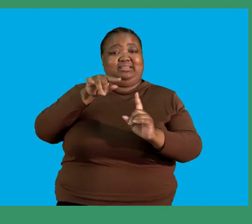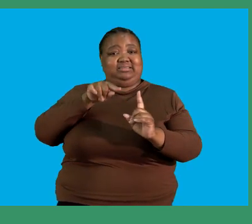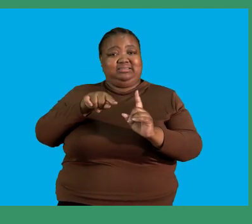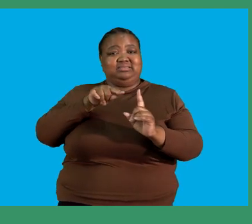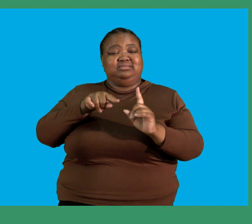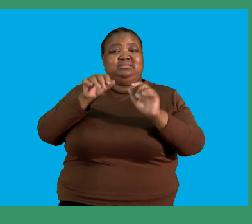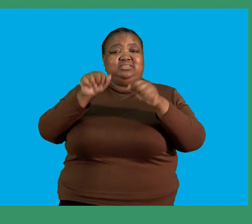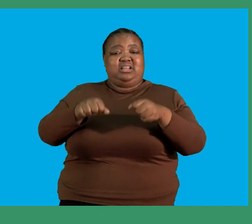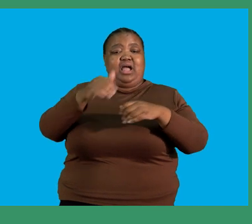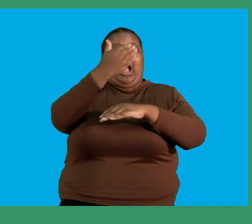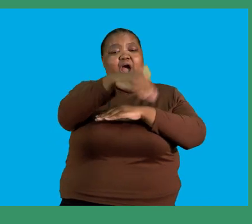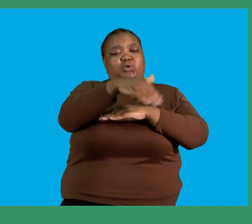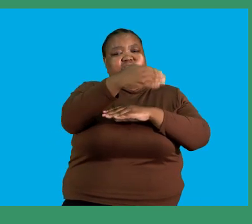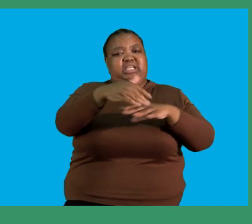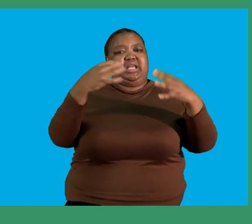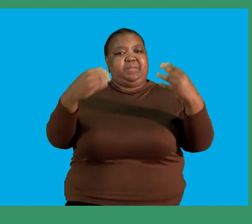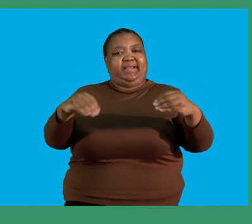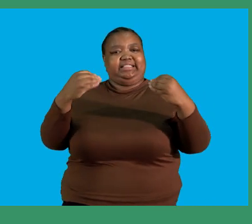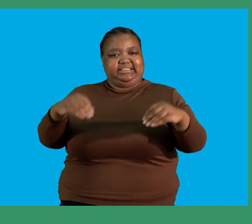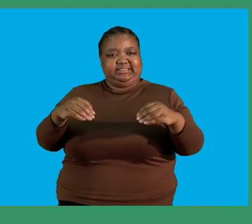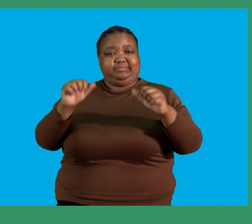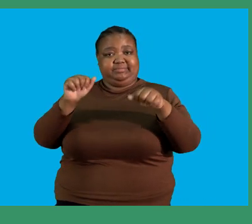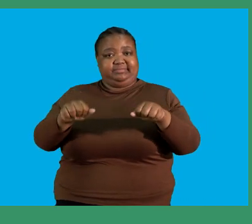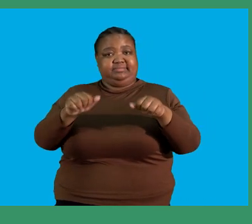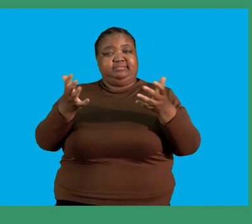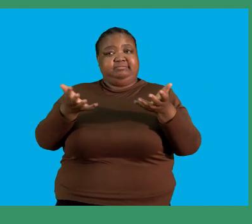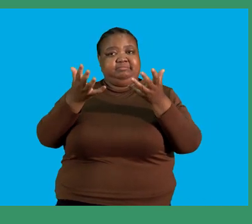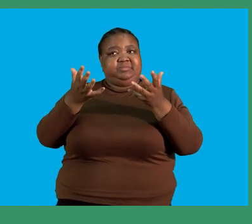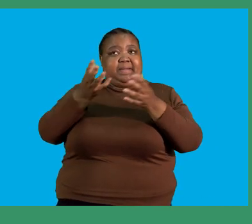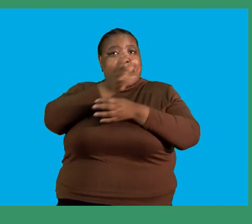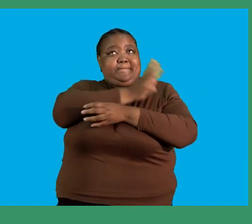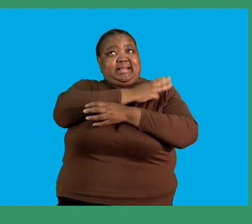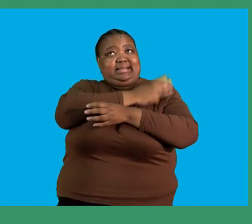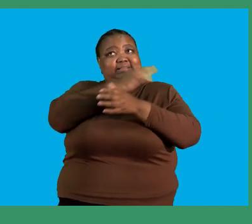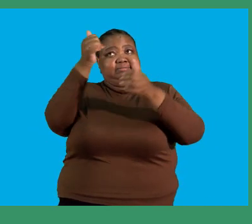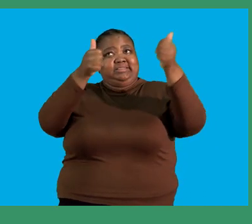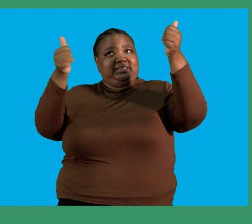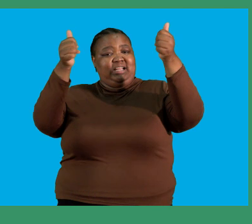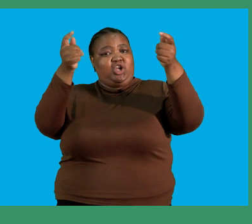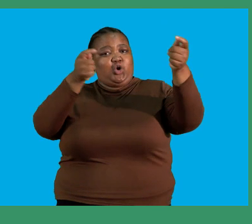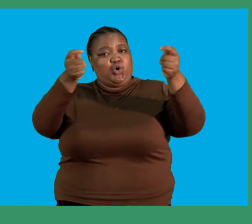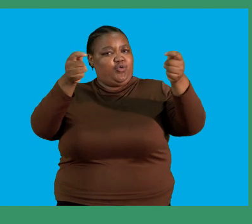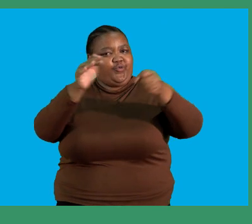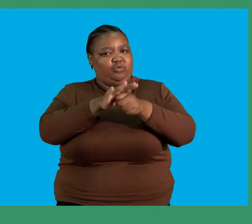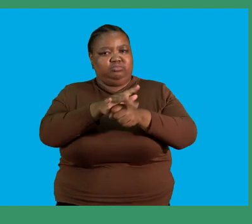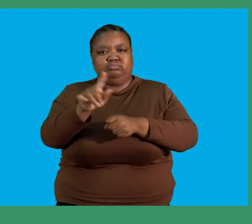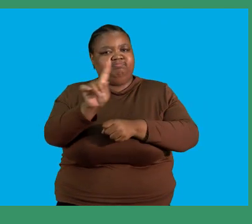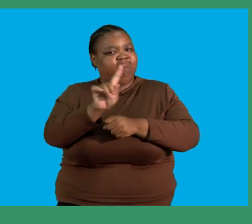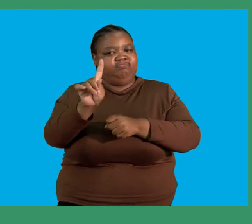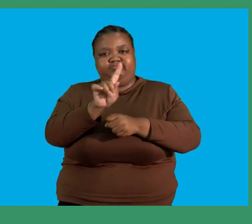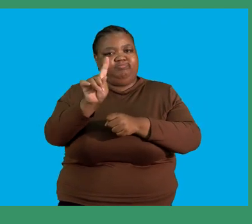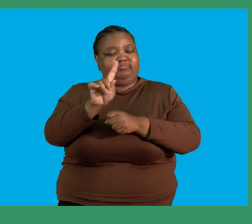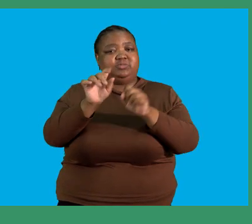is immediately outside the business, which management has partial control and